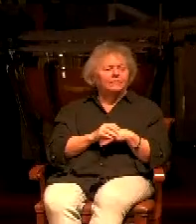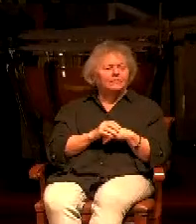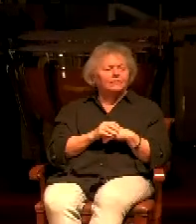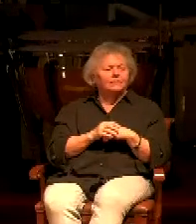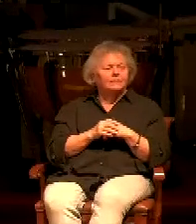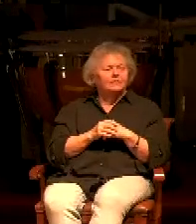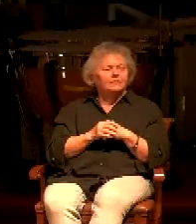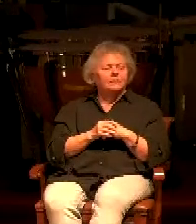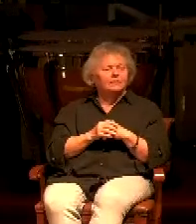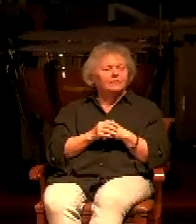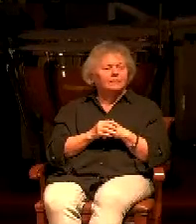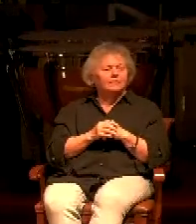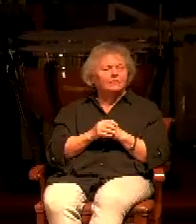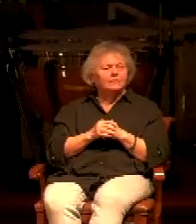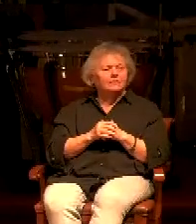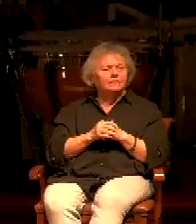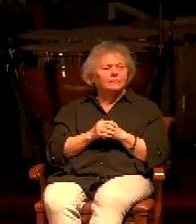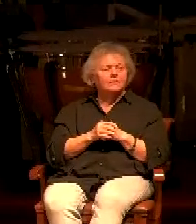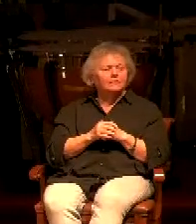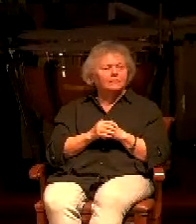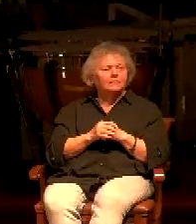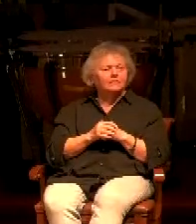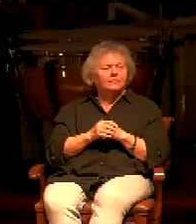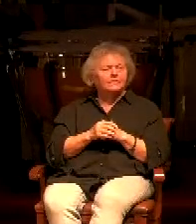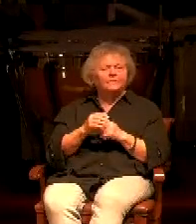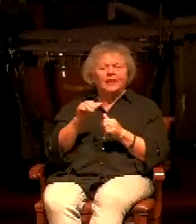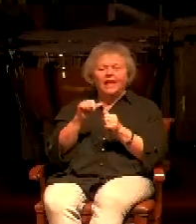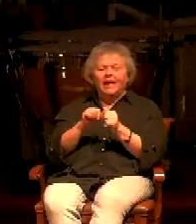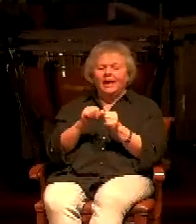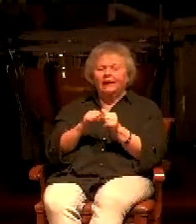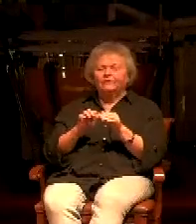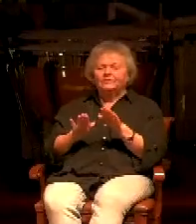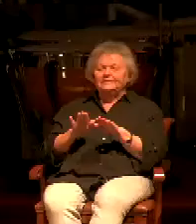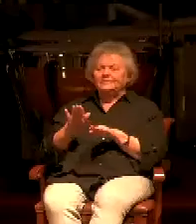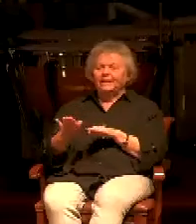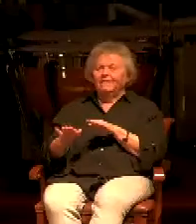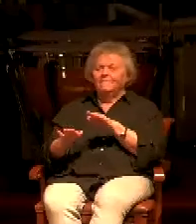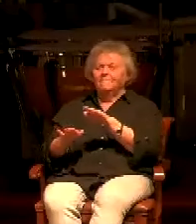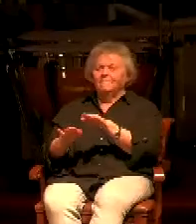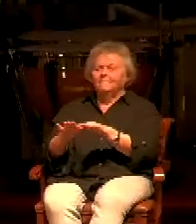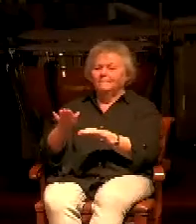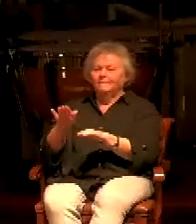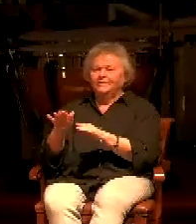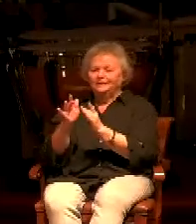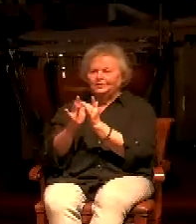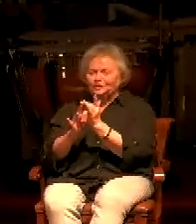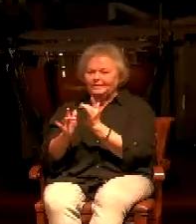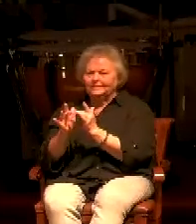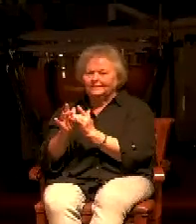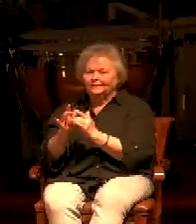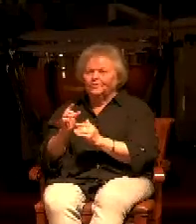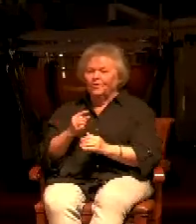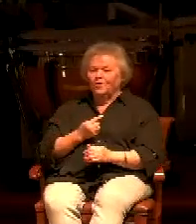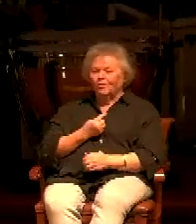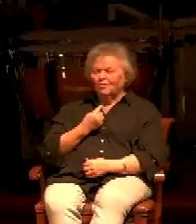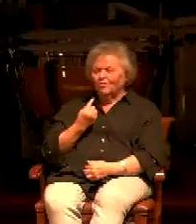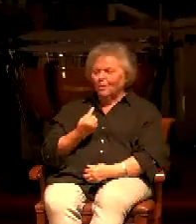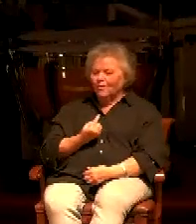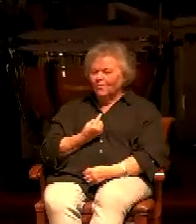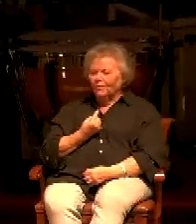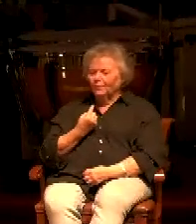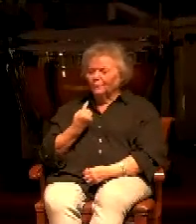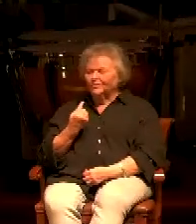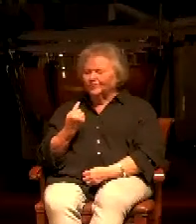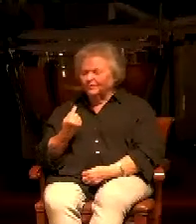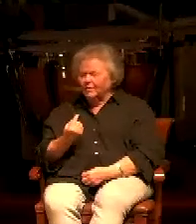Our Lord marches this path to the cross, and every step of the way it gets lonely and lonely and lonely. And every step of the